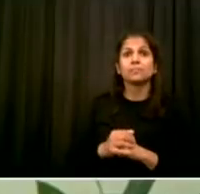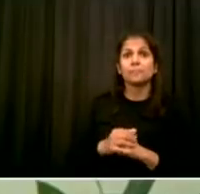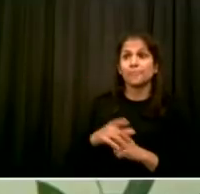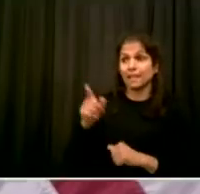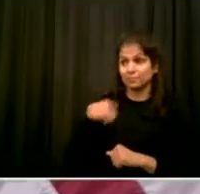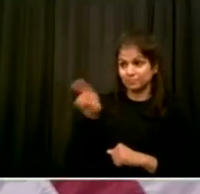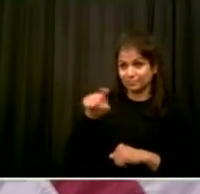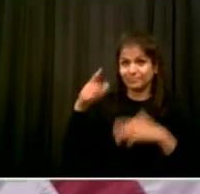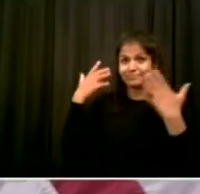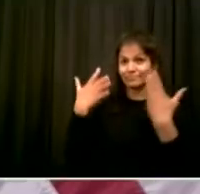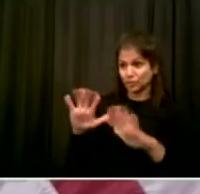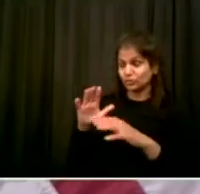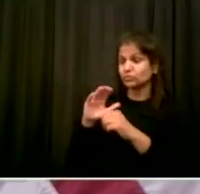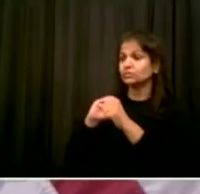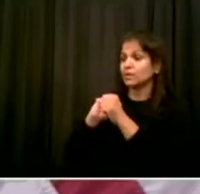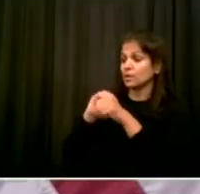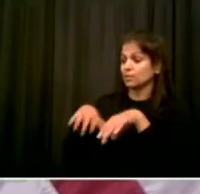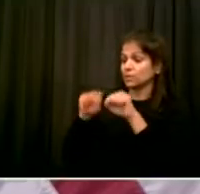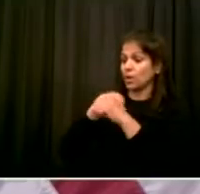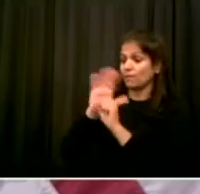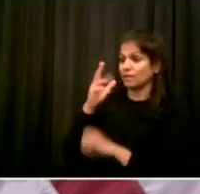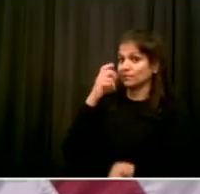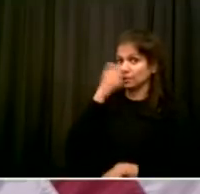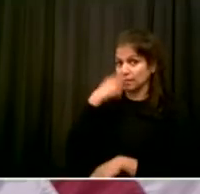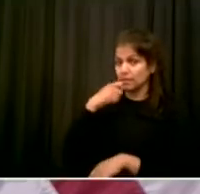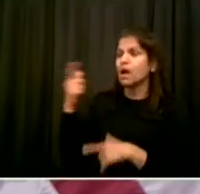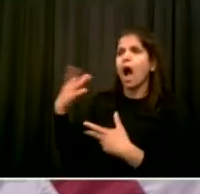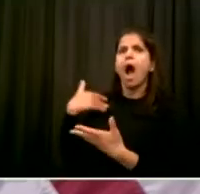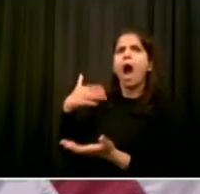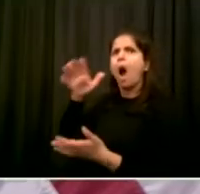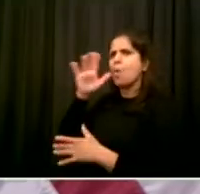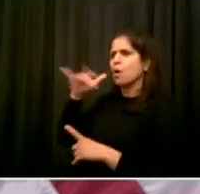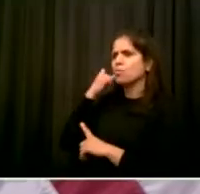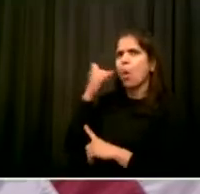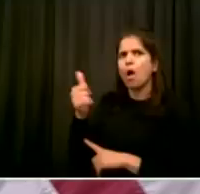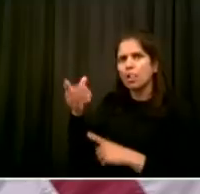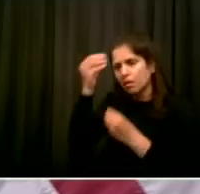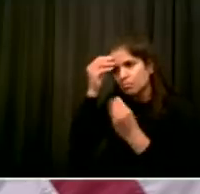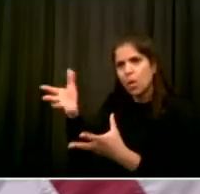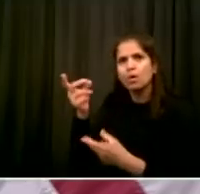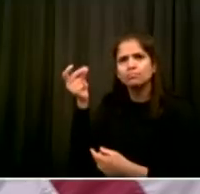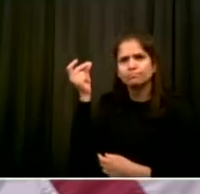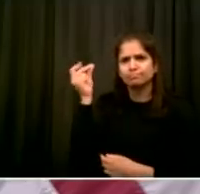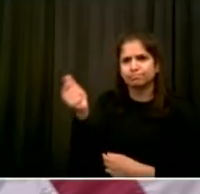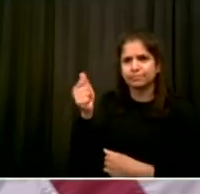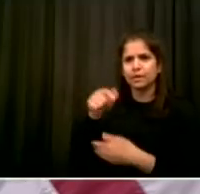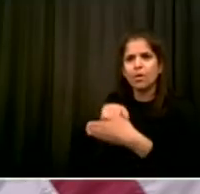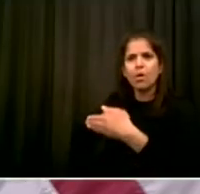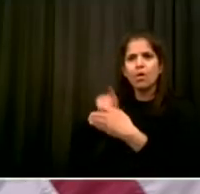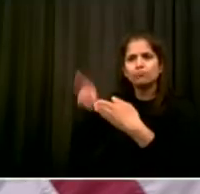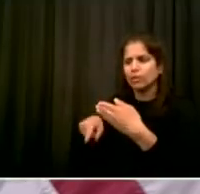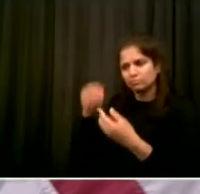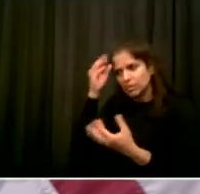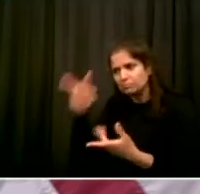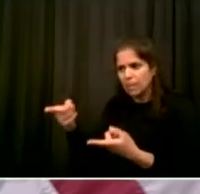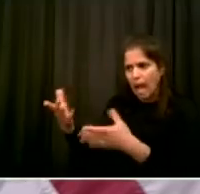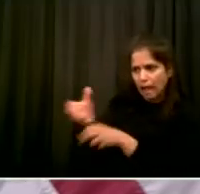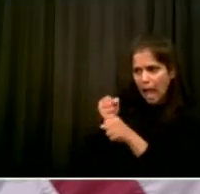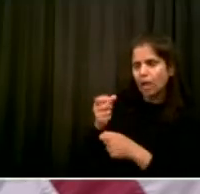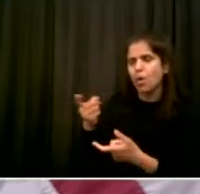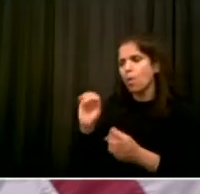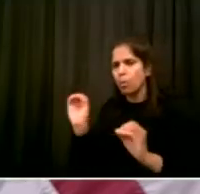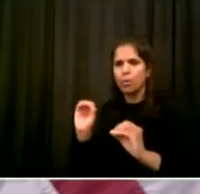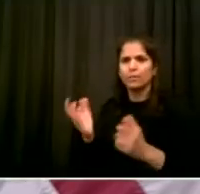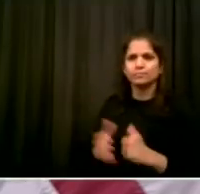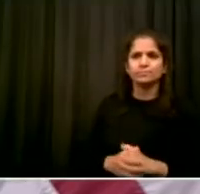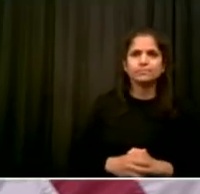I'm glad you raised it. The team will follow up with you. As I was saying, I think one of the issues here in the language that you experienced was because